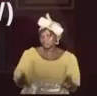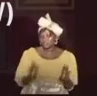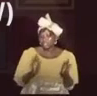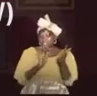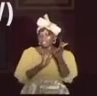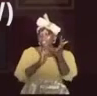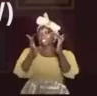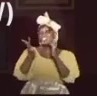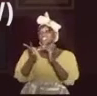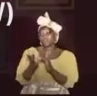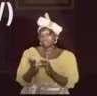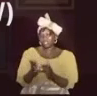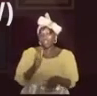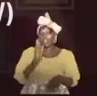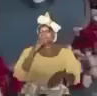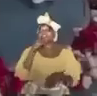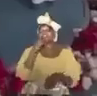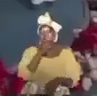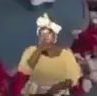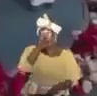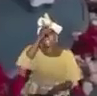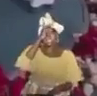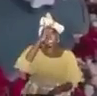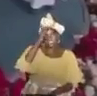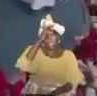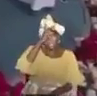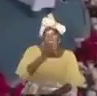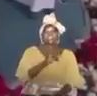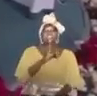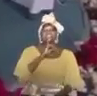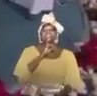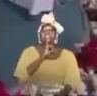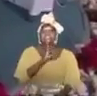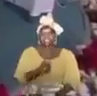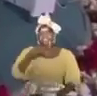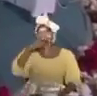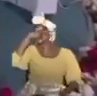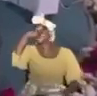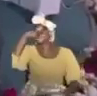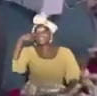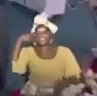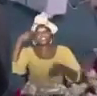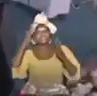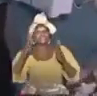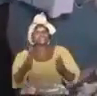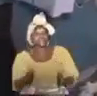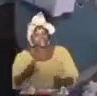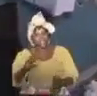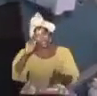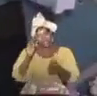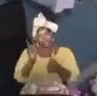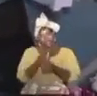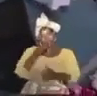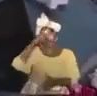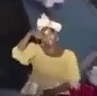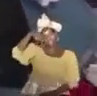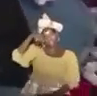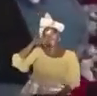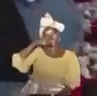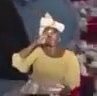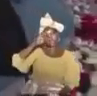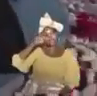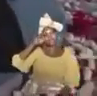Jesus called Satan a thief in 1 Peter chapter 5 and verse 8. 1 Peter chapter 5 and verse 8.